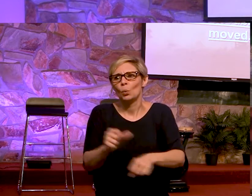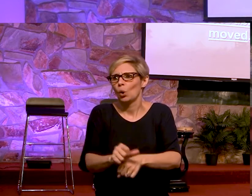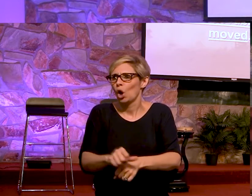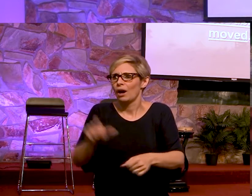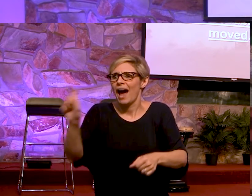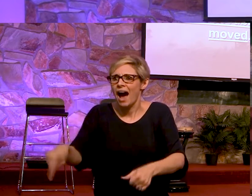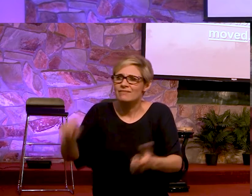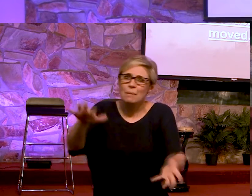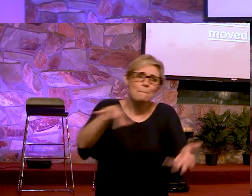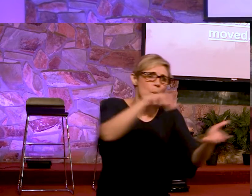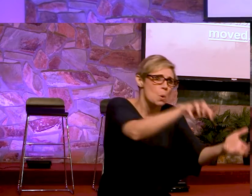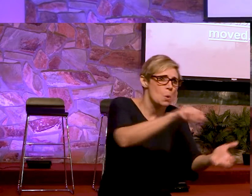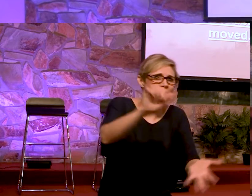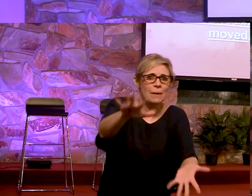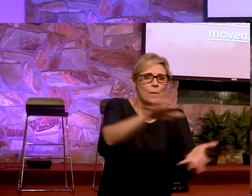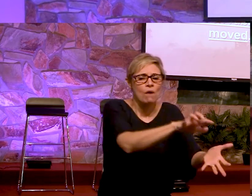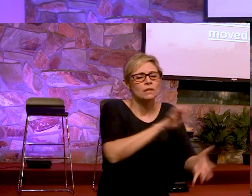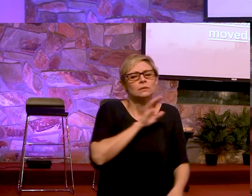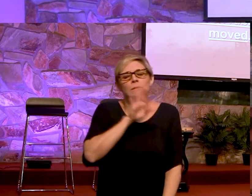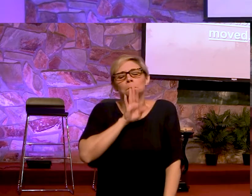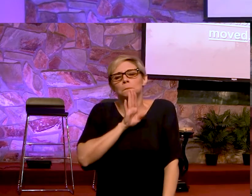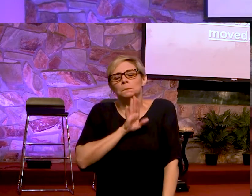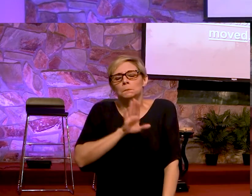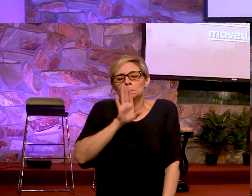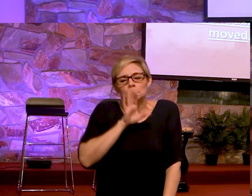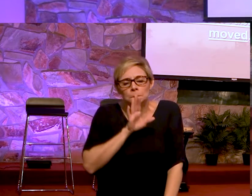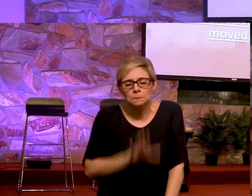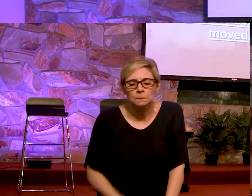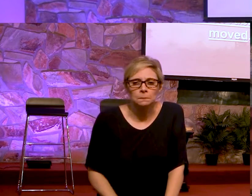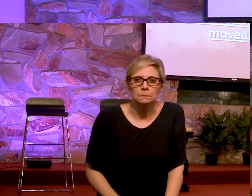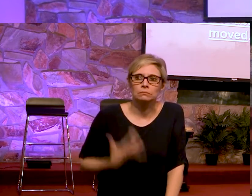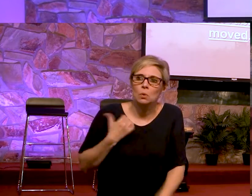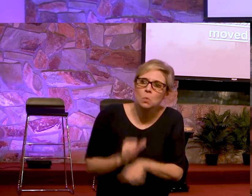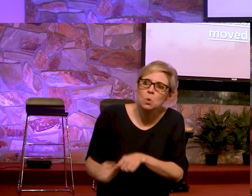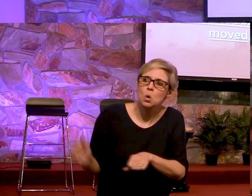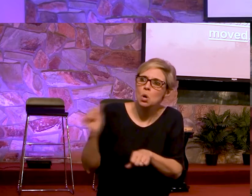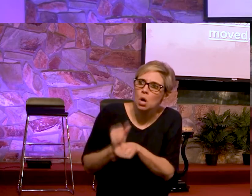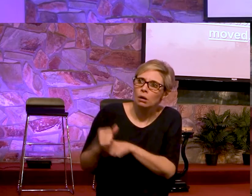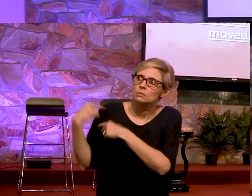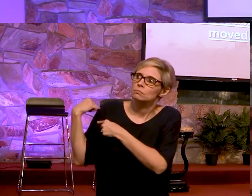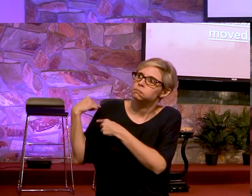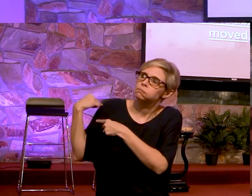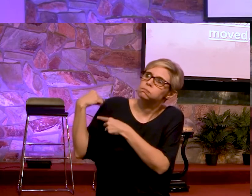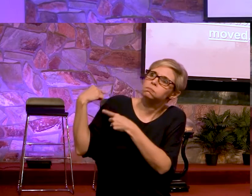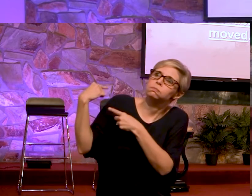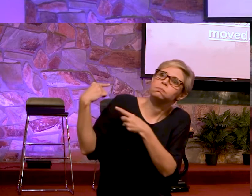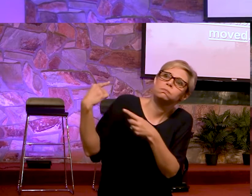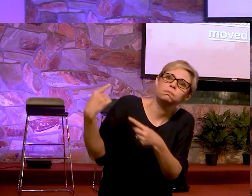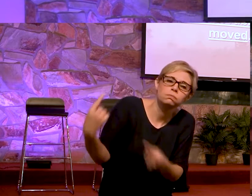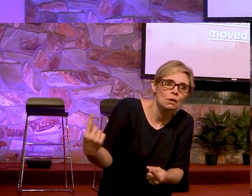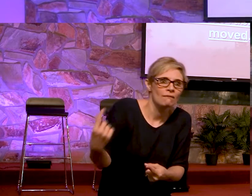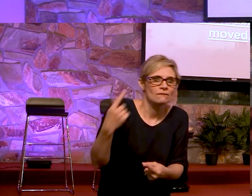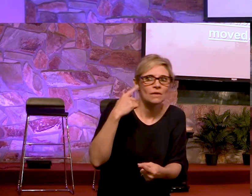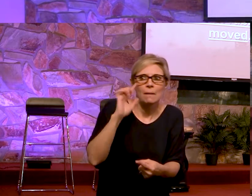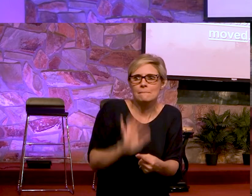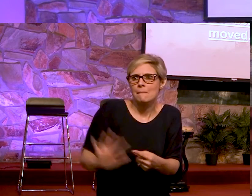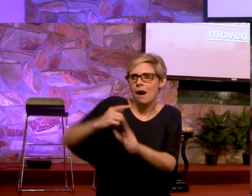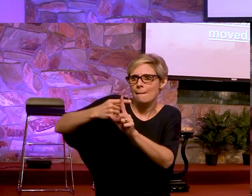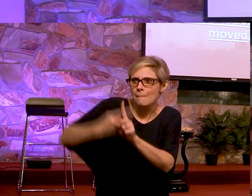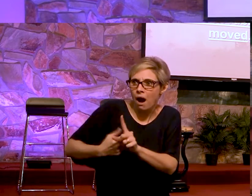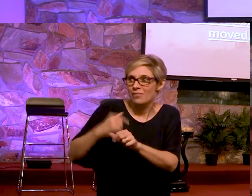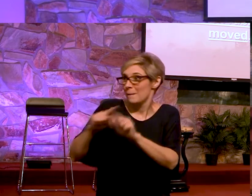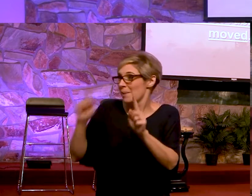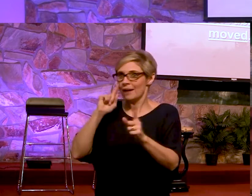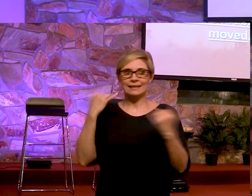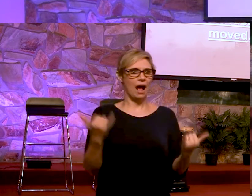Now, here's why they're frustrated. They've been working so hard for so long, and as they take a look